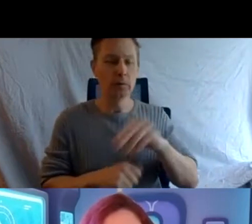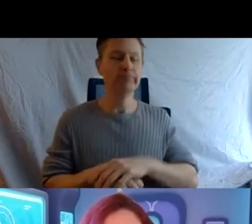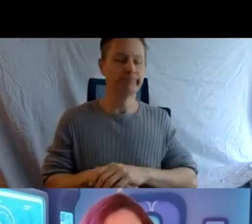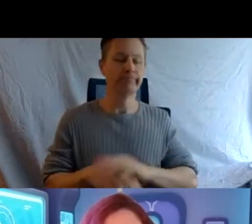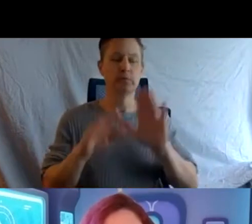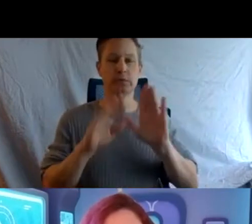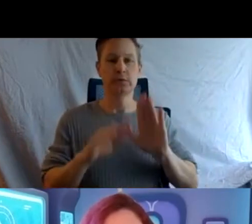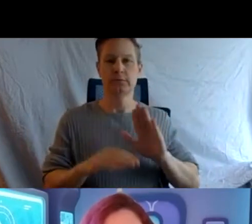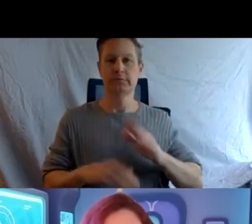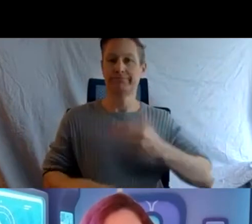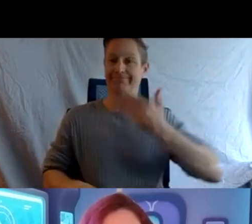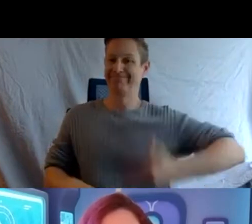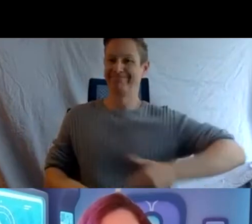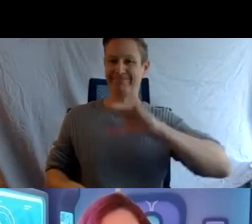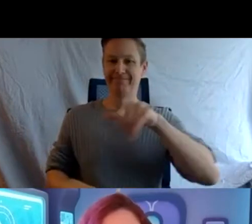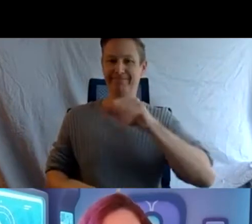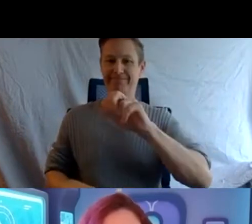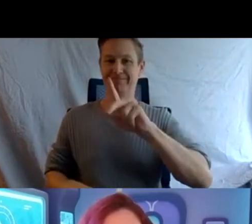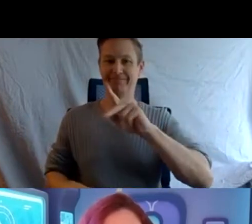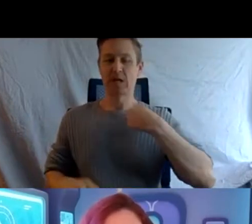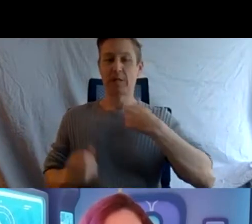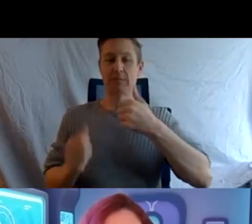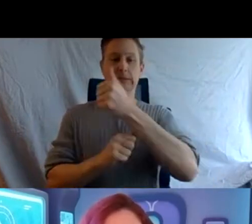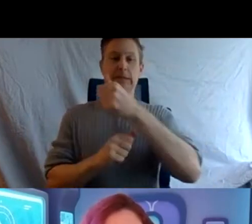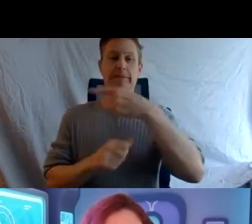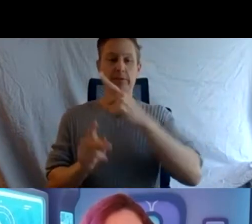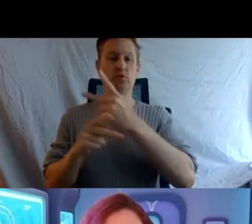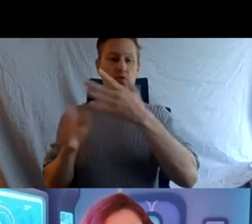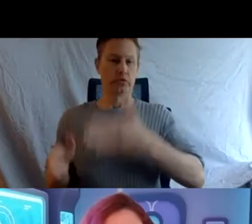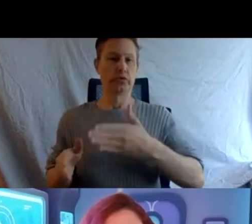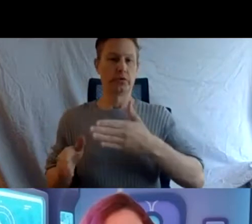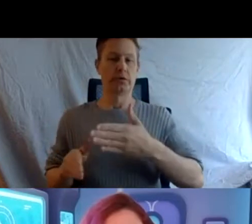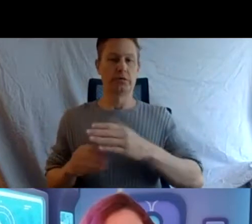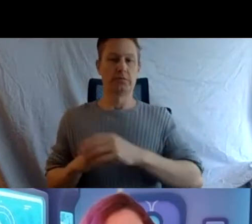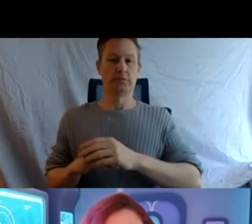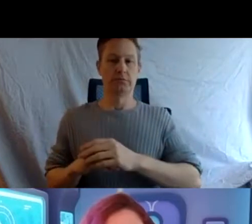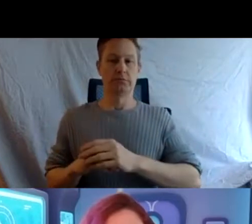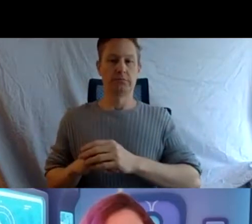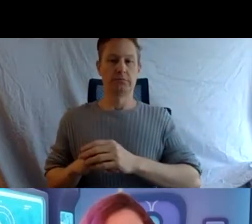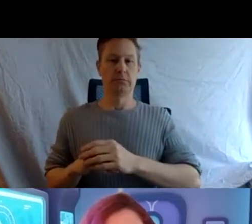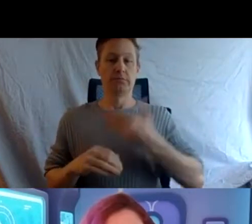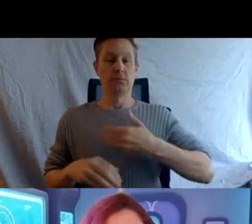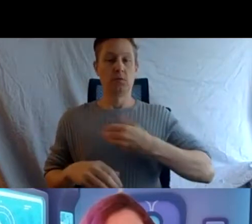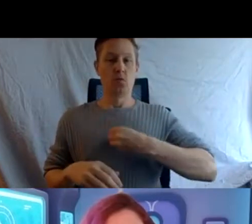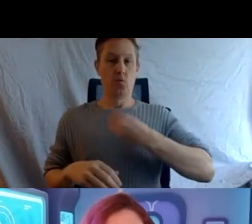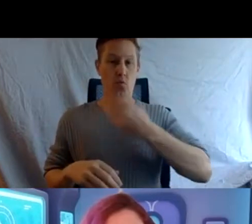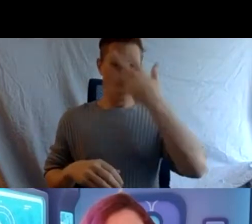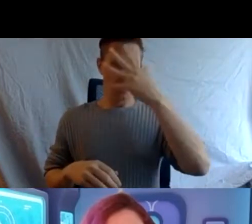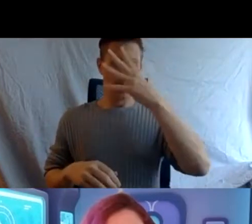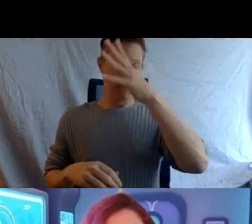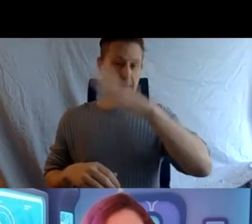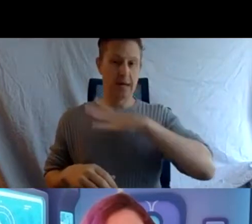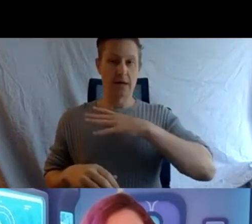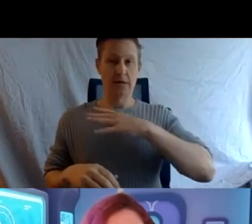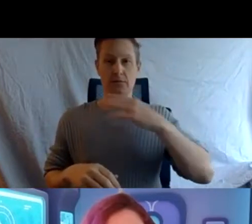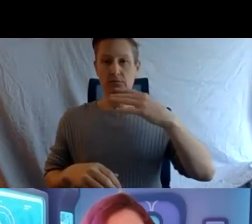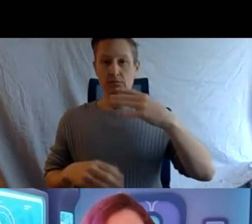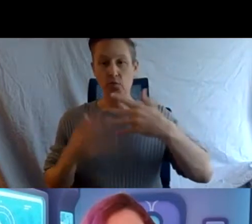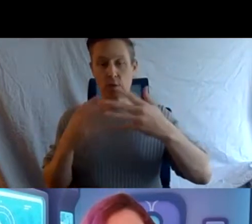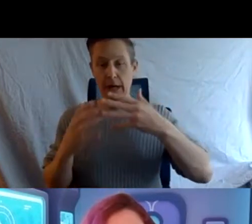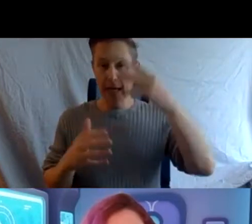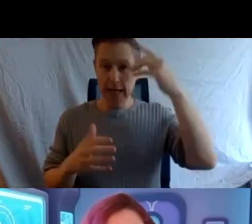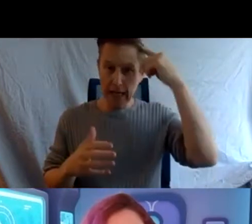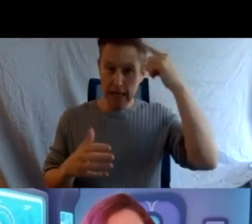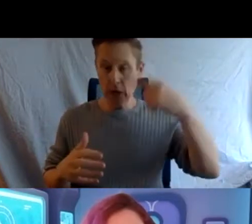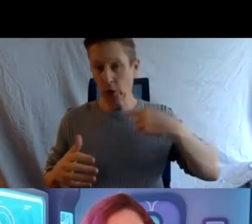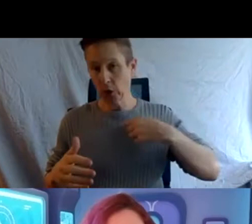Hi, I'm Jack Thomas. I'm the executive producer. I'm a white guy with gray hair, gray glasses, gray shirt,